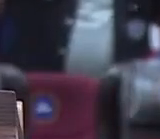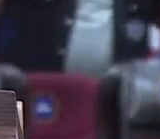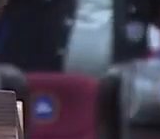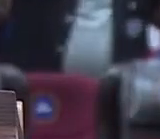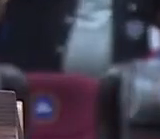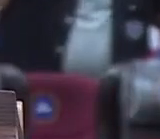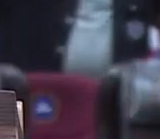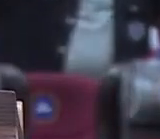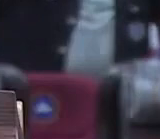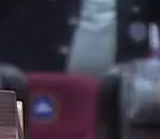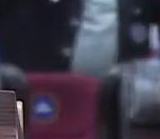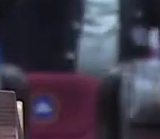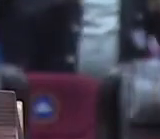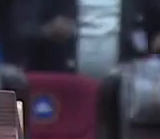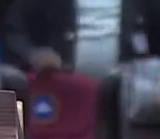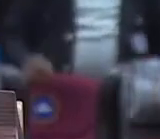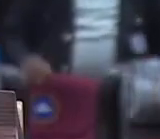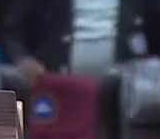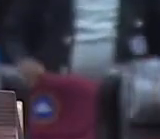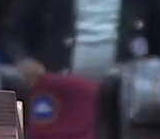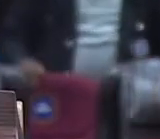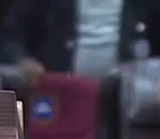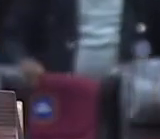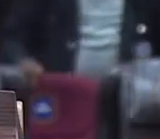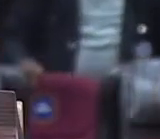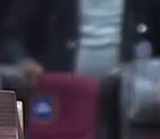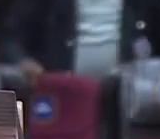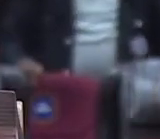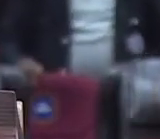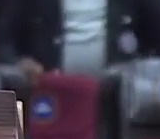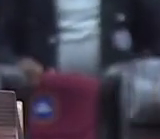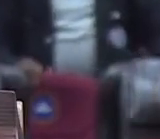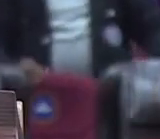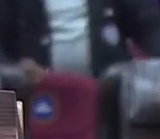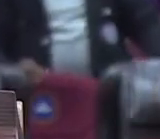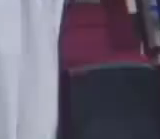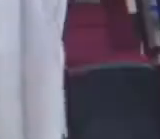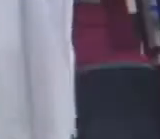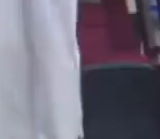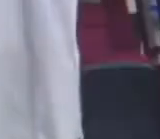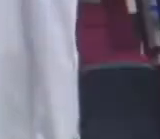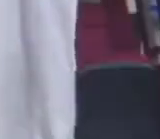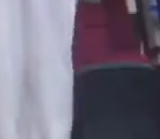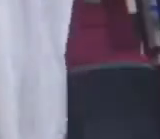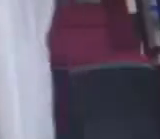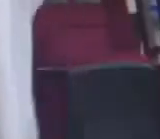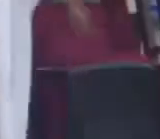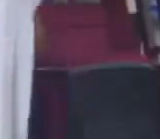Let me hear somebody shout hallelujah.